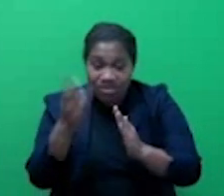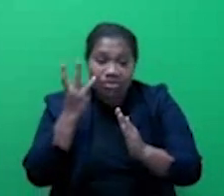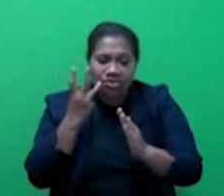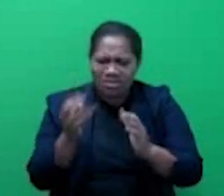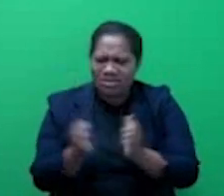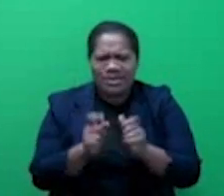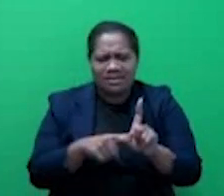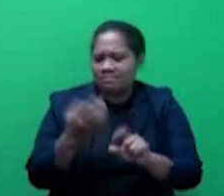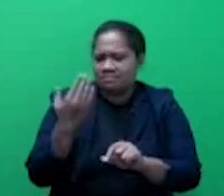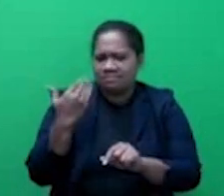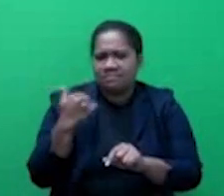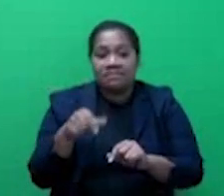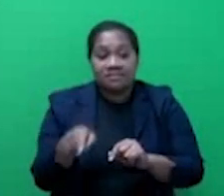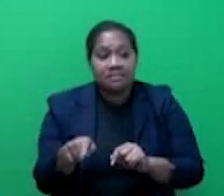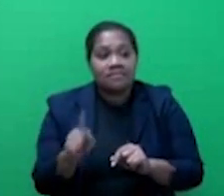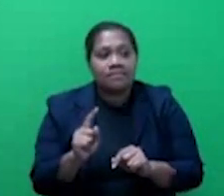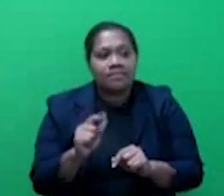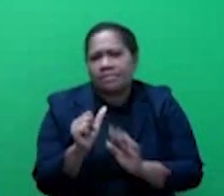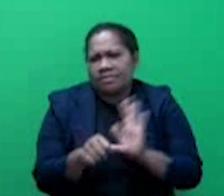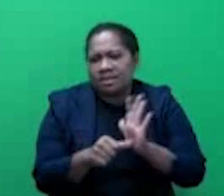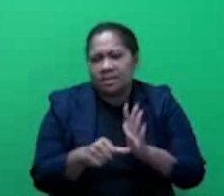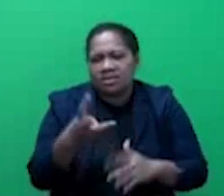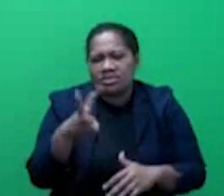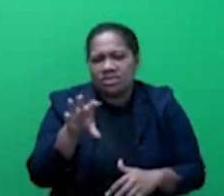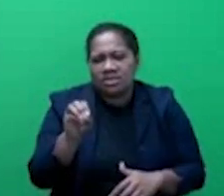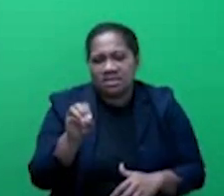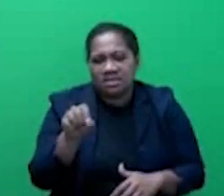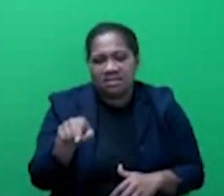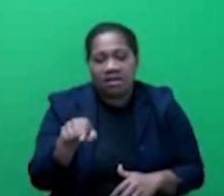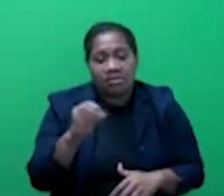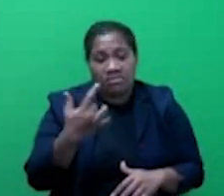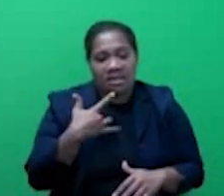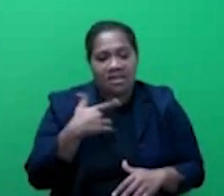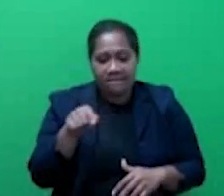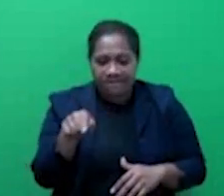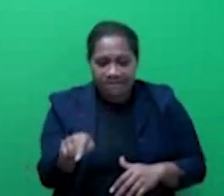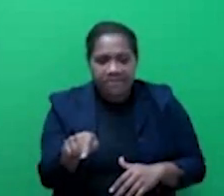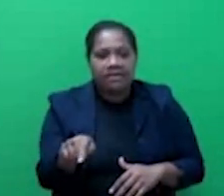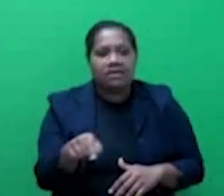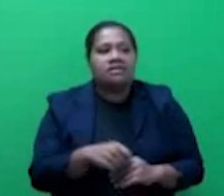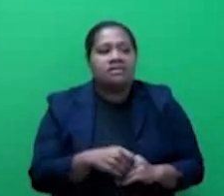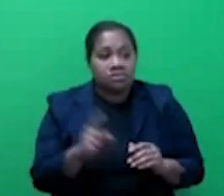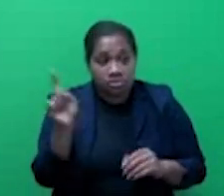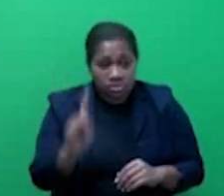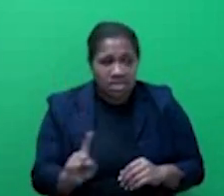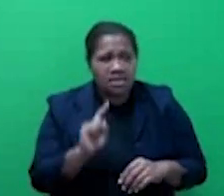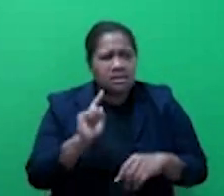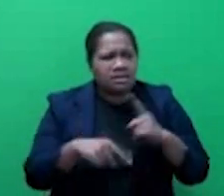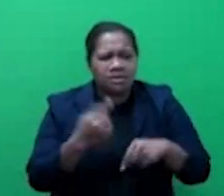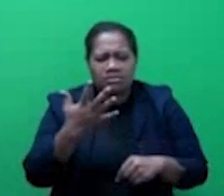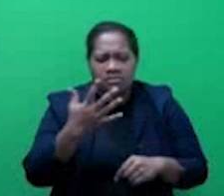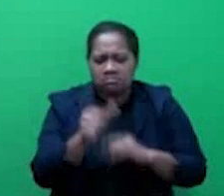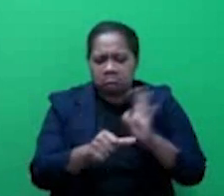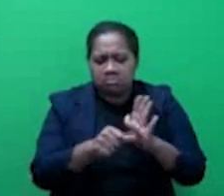many years ago, she was barely in her 30s, and she has been living in that flat, and today she's about